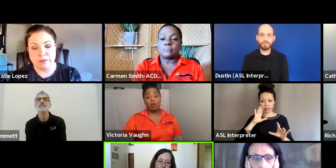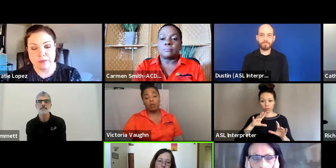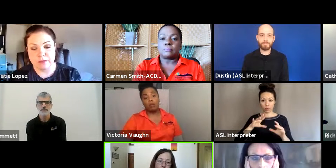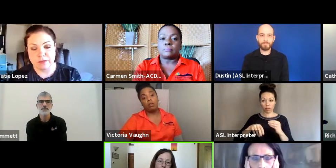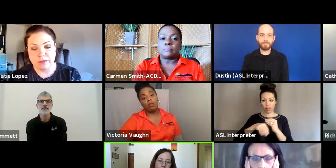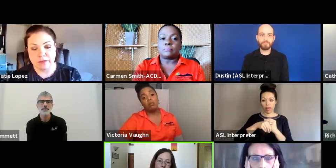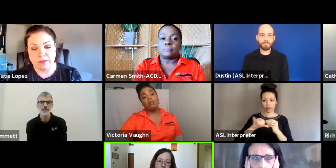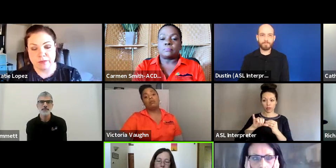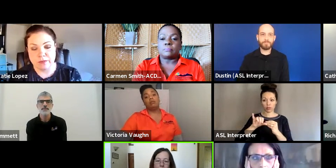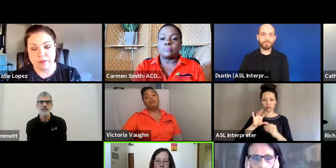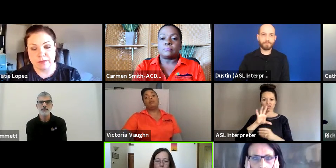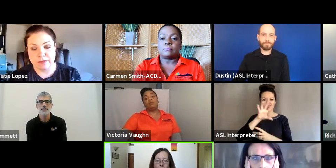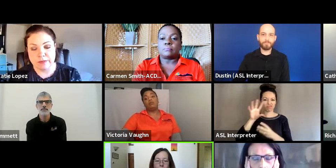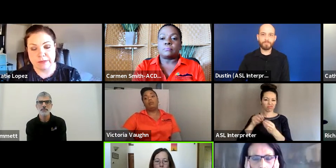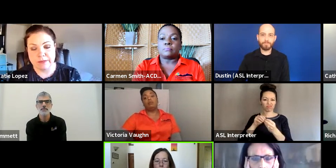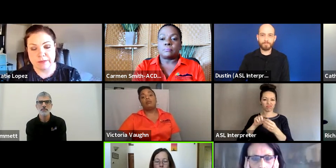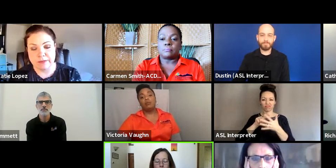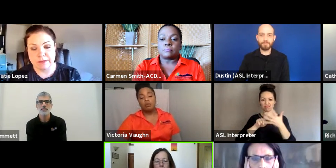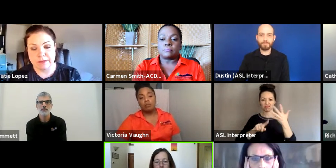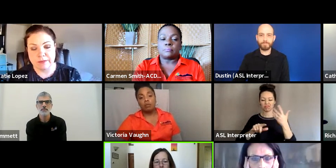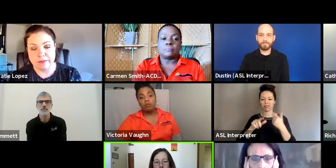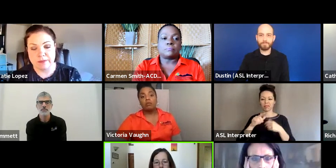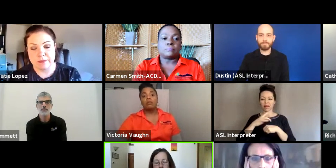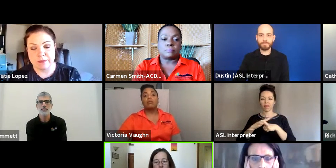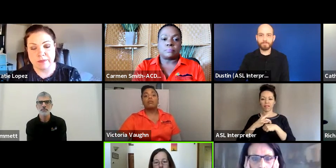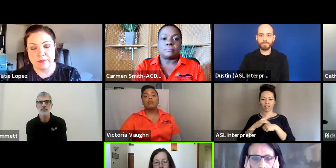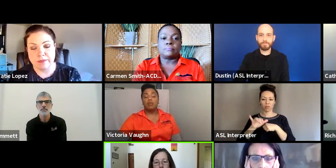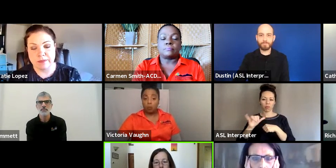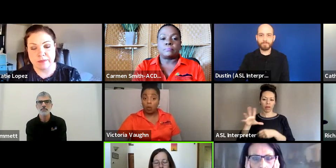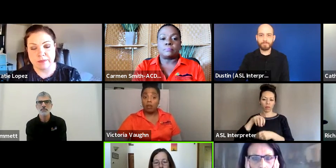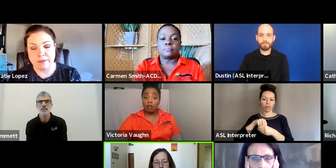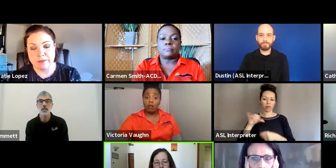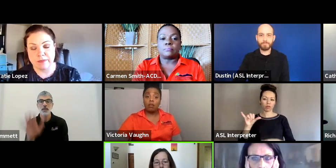of the suite of tests that are available at the testing site.